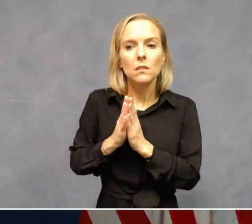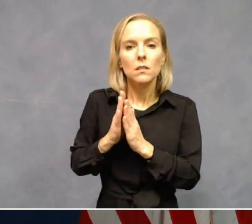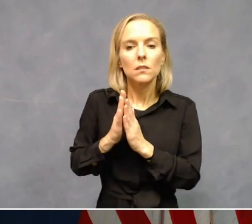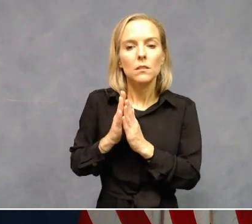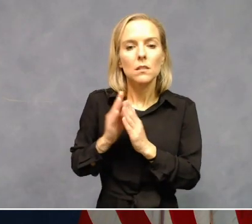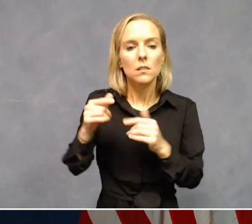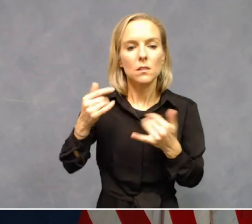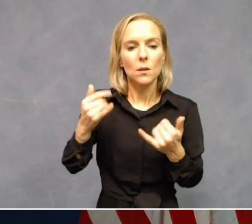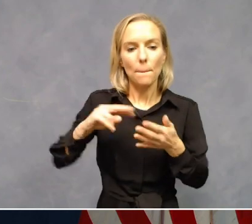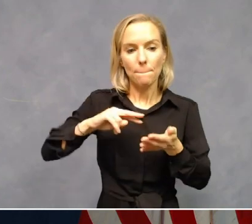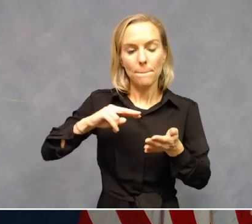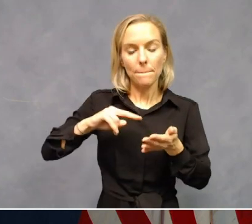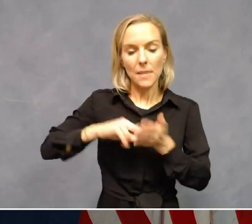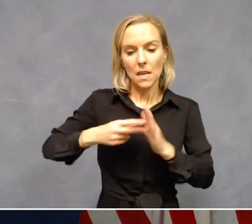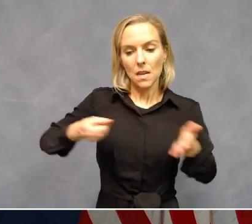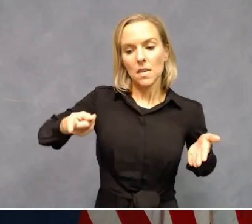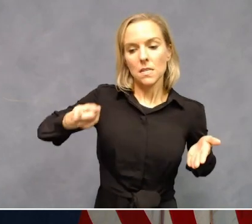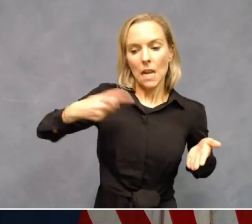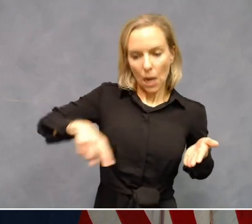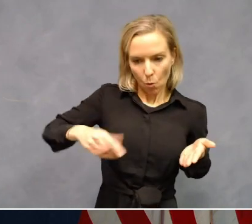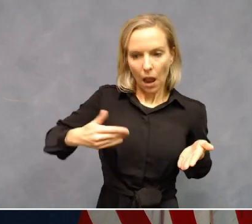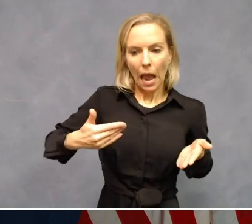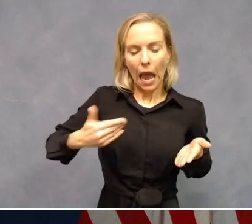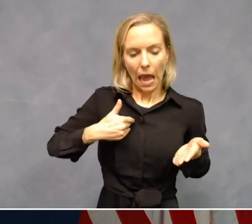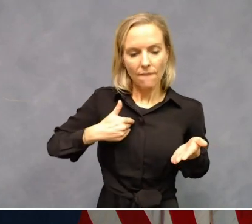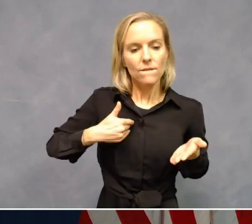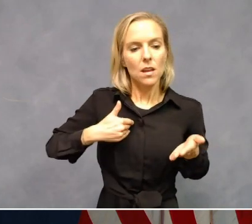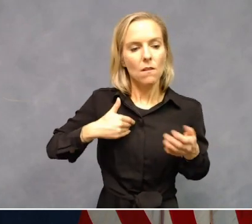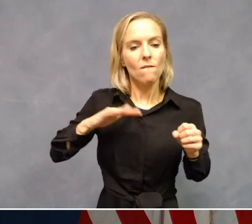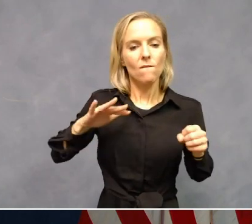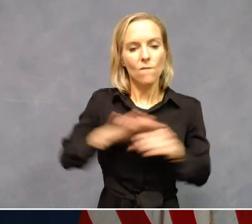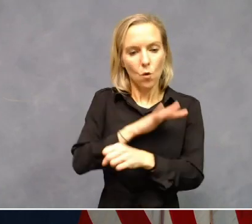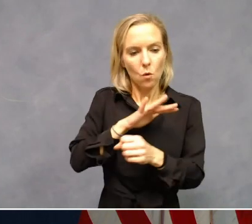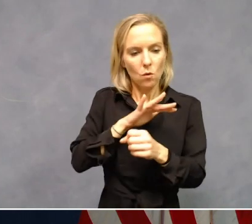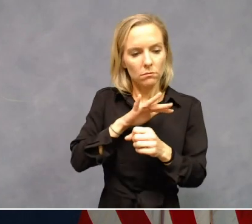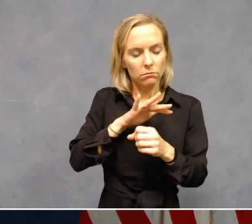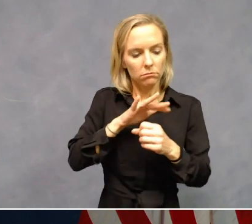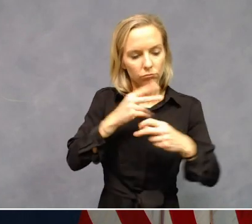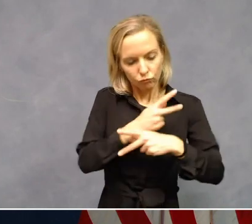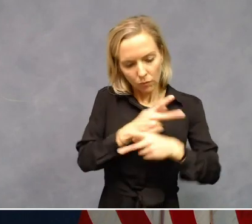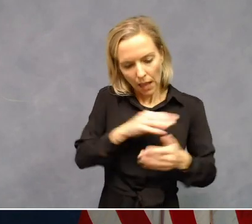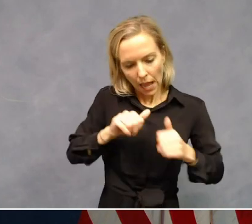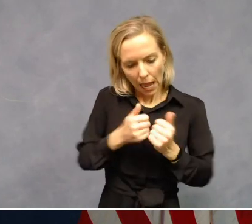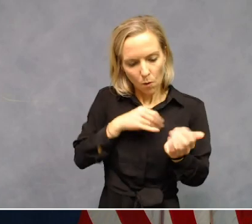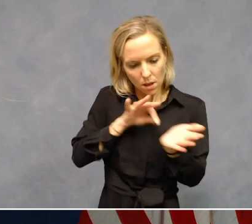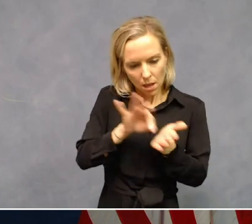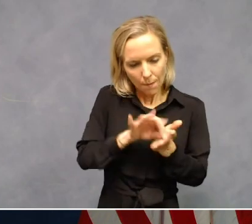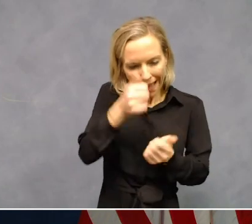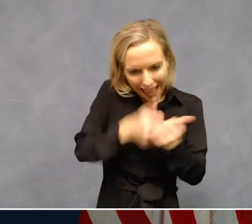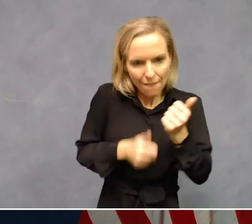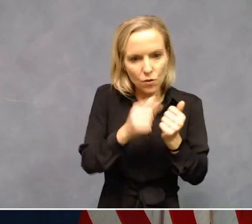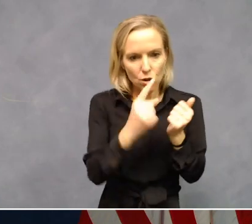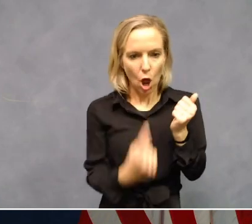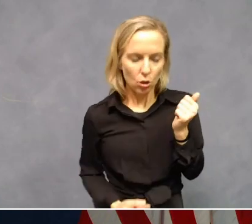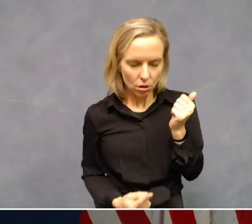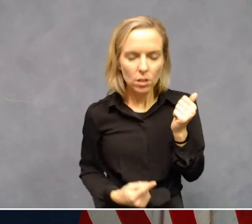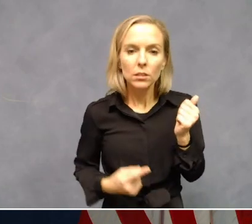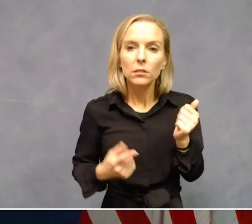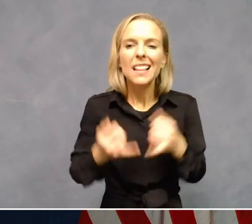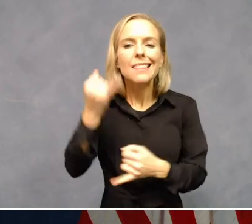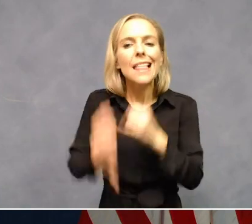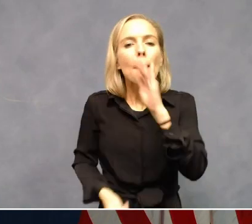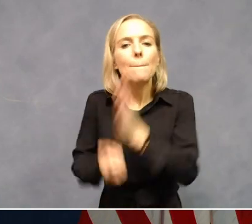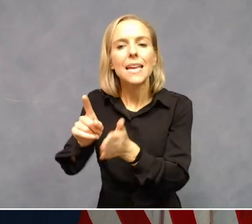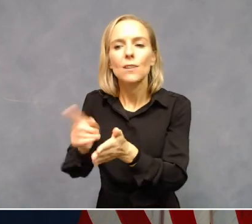time next week, we will have fully accounted for how we're spending every dollar. We've had some last requests for